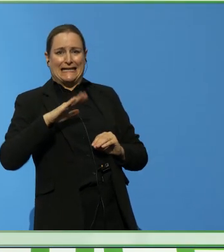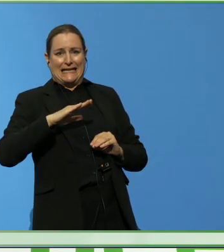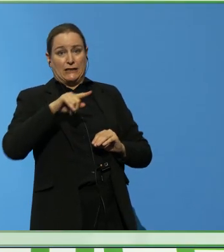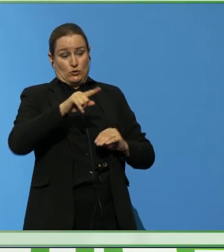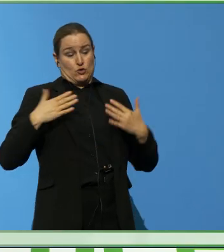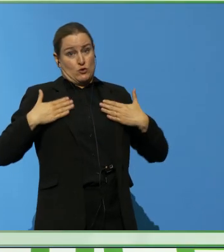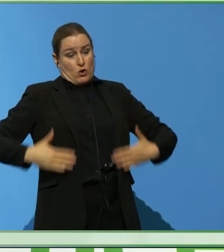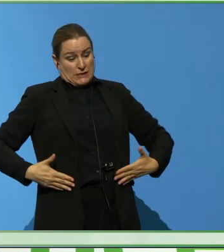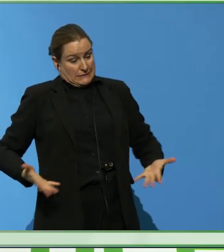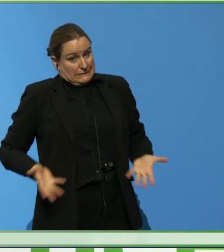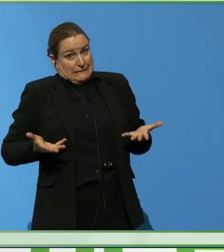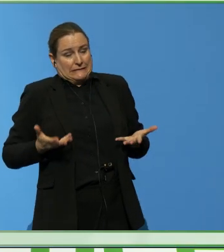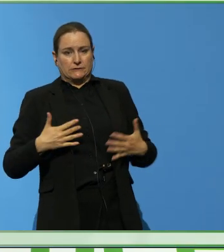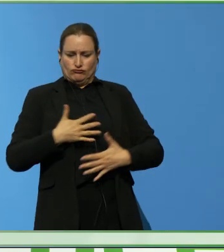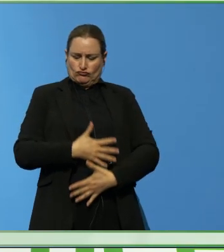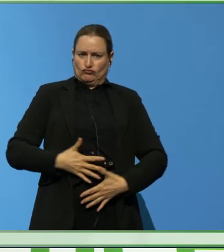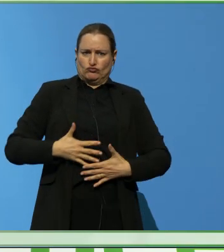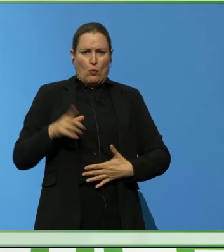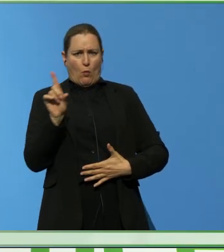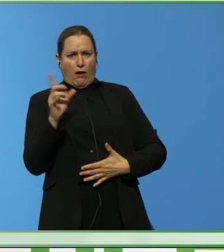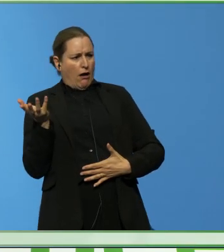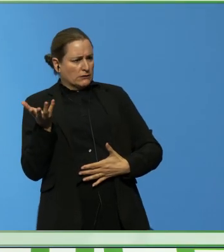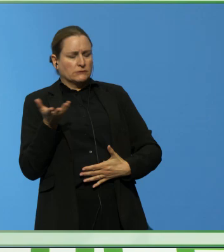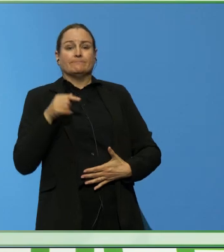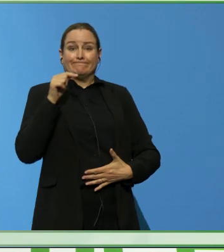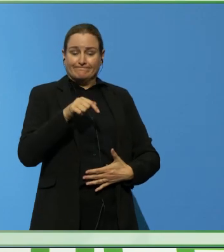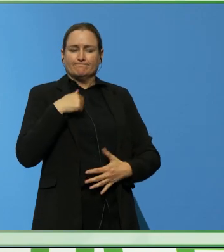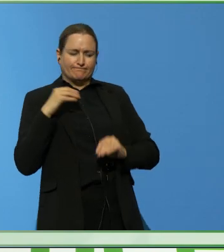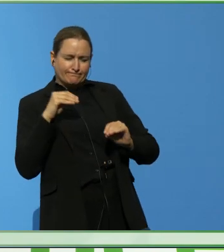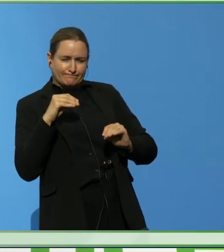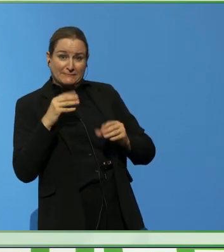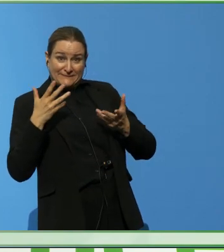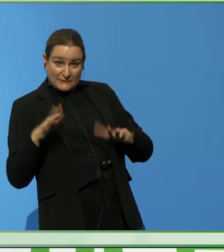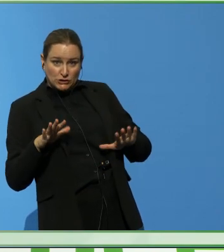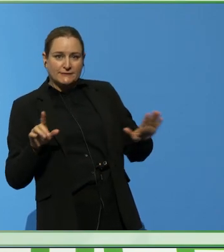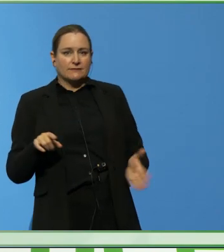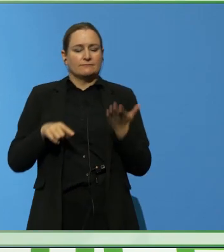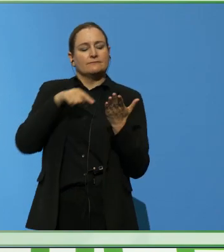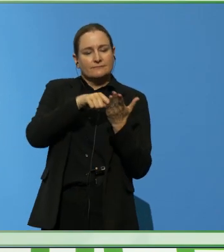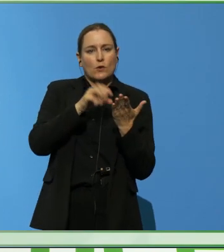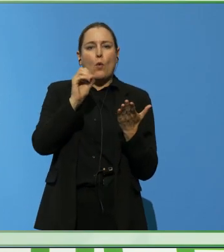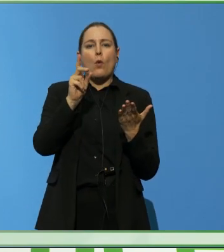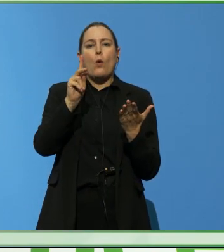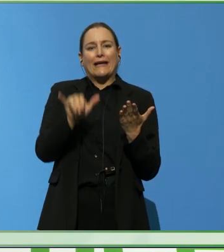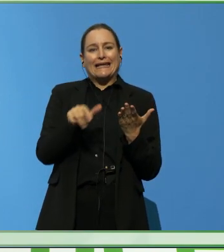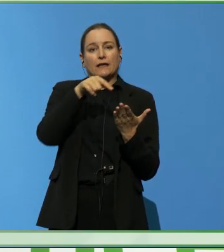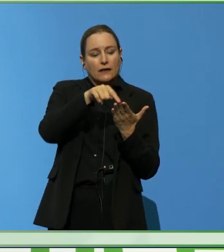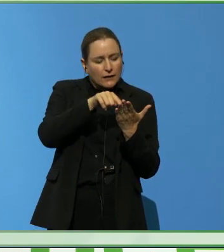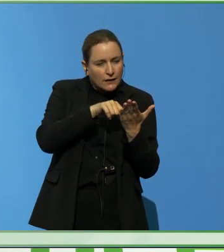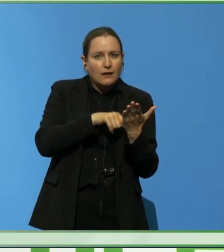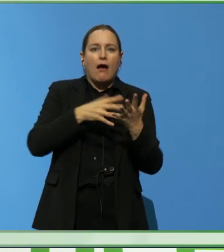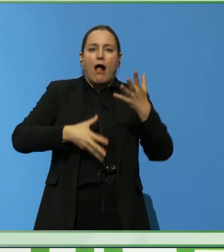launched. And the Oki team has also created easy-to-follow guidelines and best practices along the